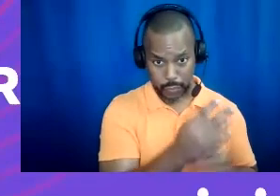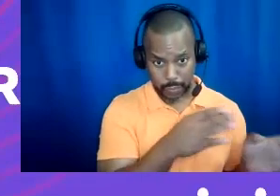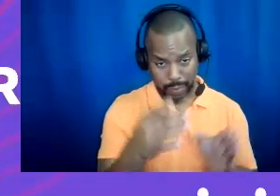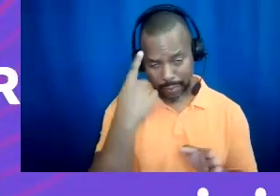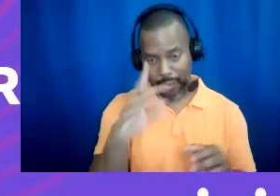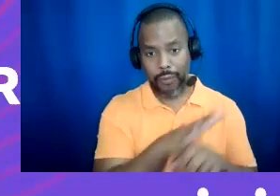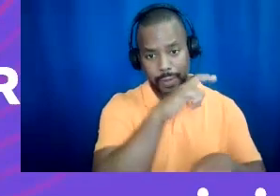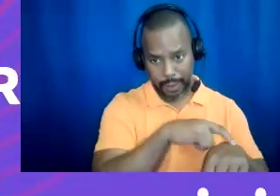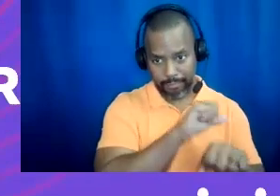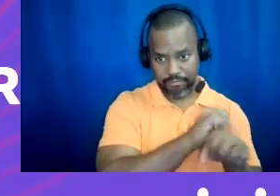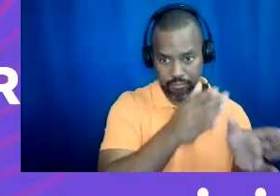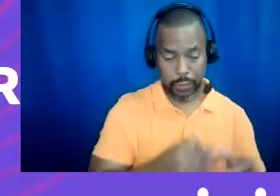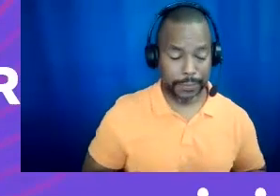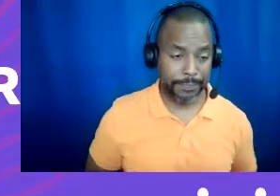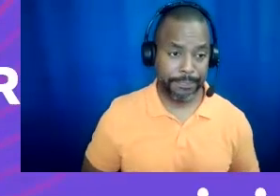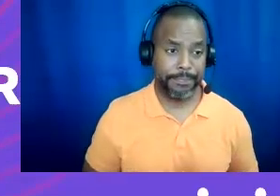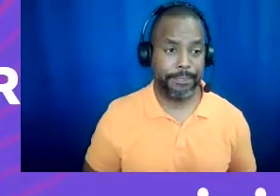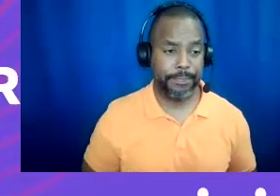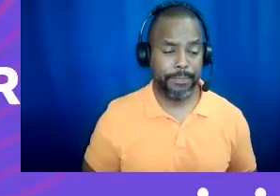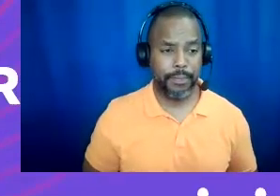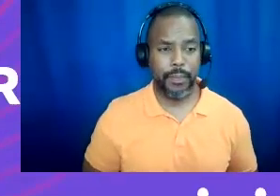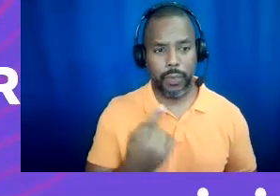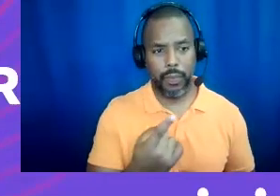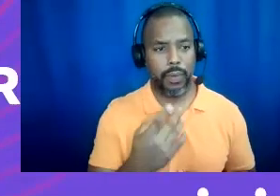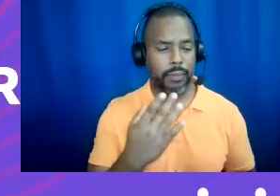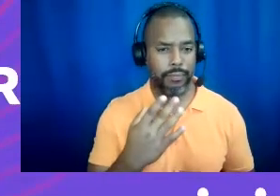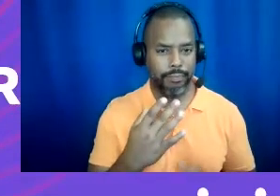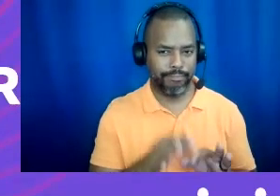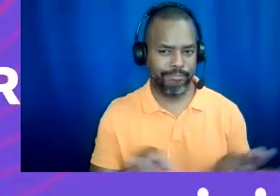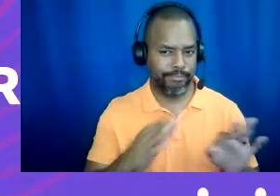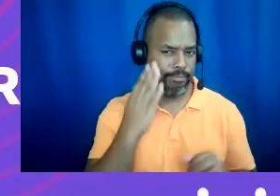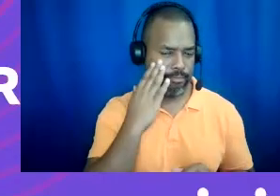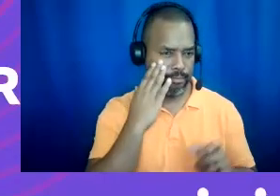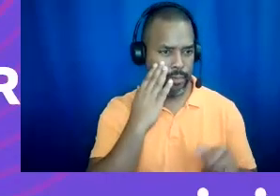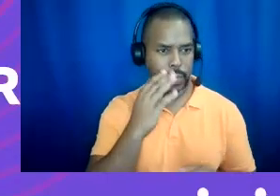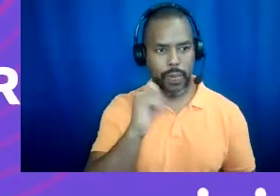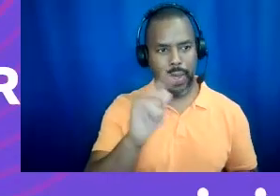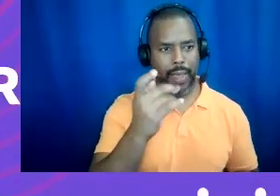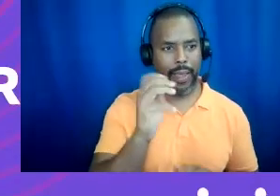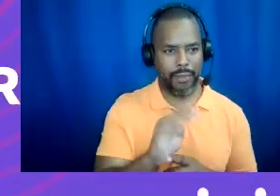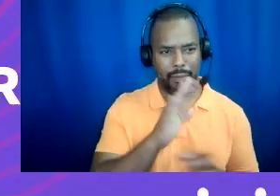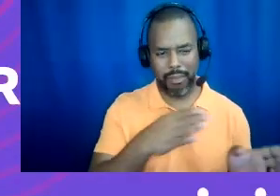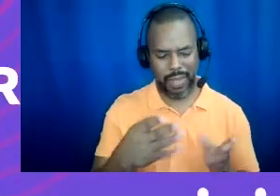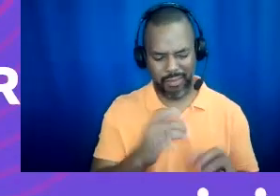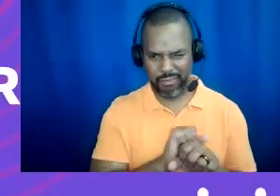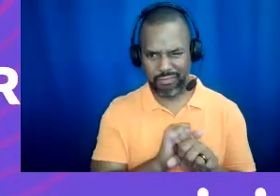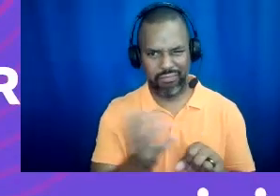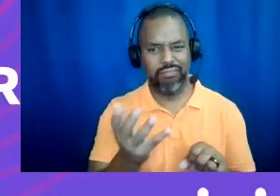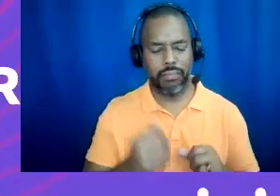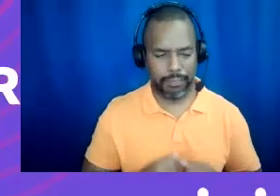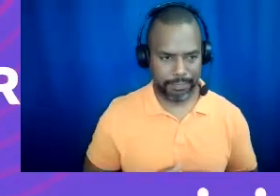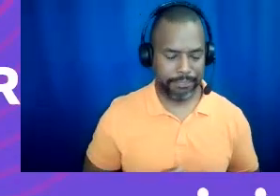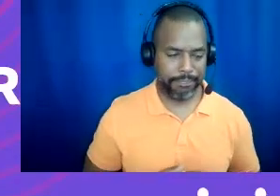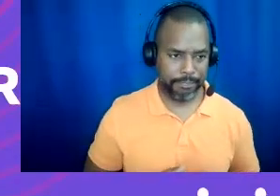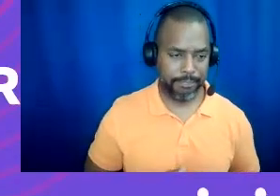employees. So one thing is know how your Anthem ASCIP PPO plan works. You have